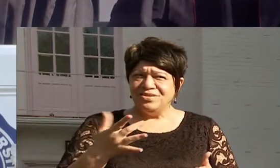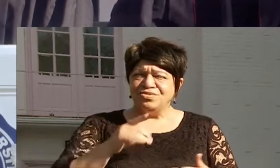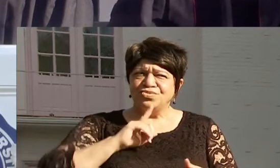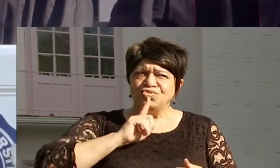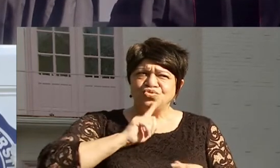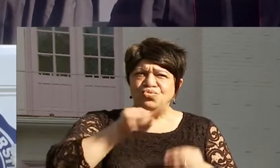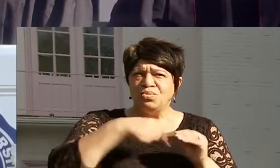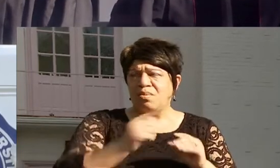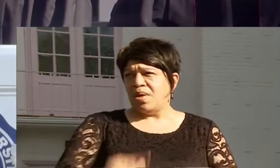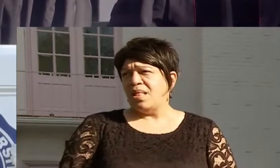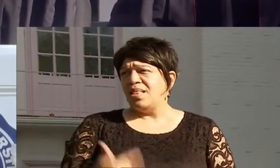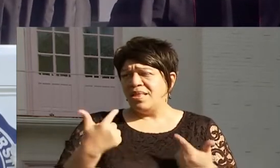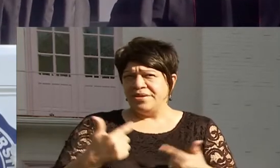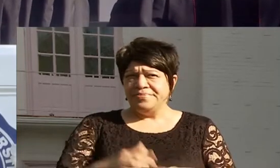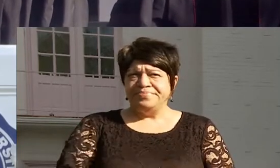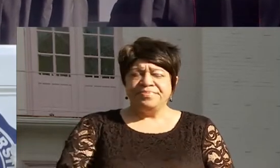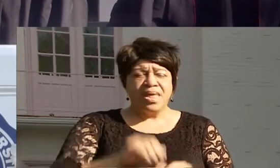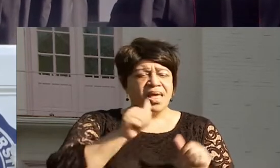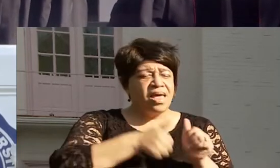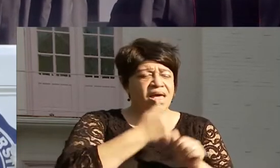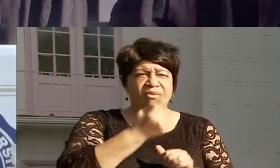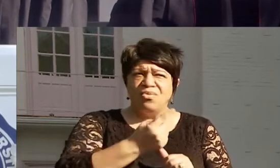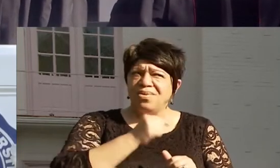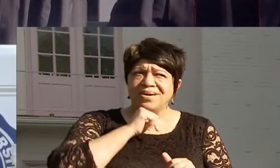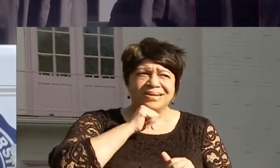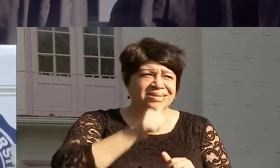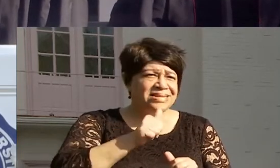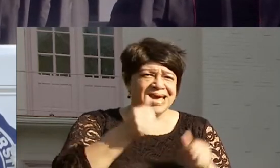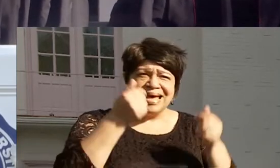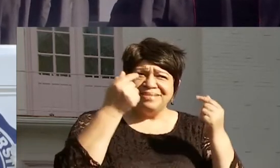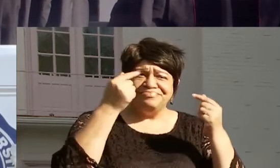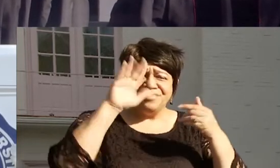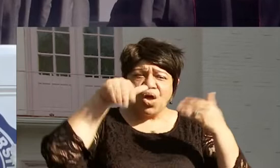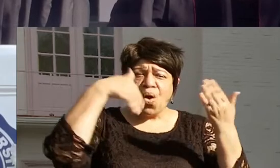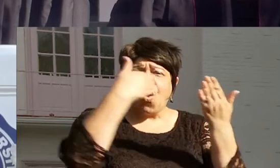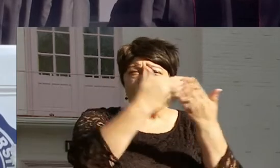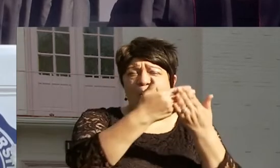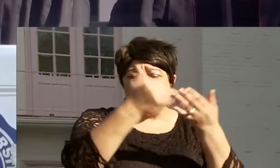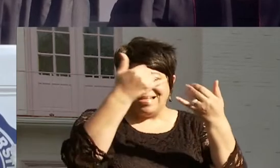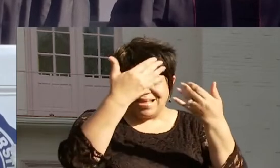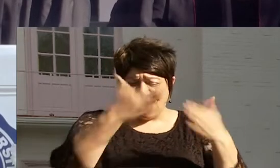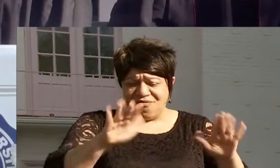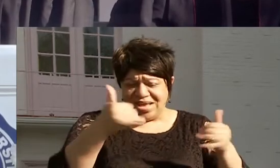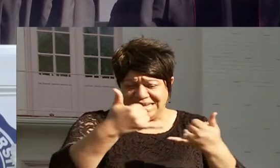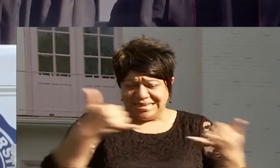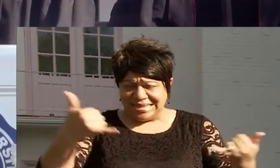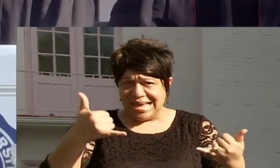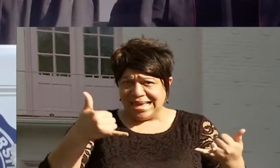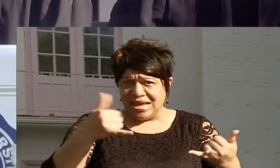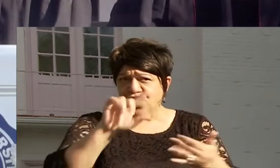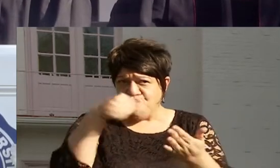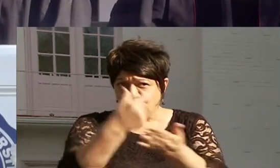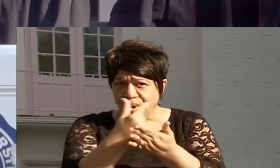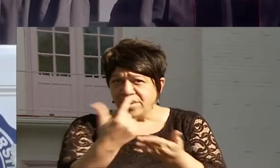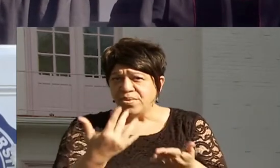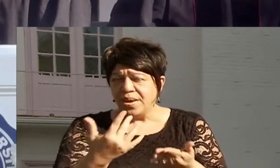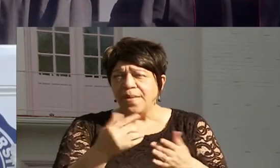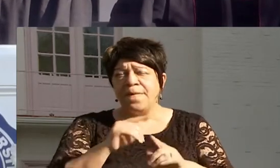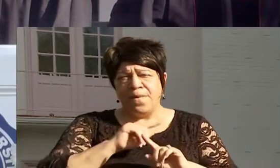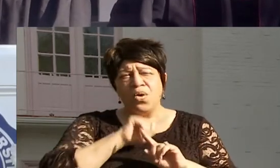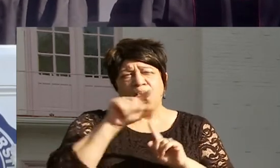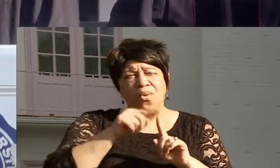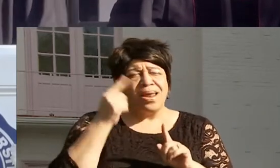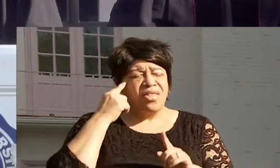life. Everyone won't make it to the finish line. Now, when I think about this theory, this